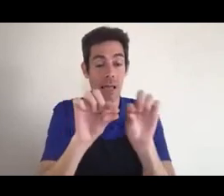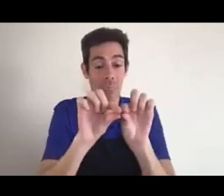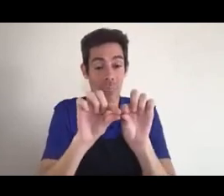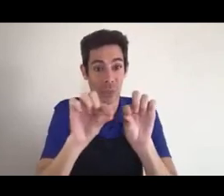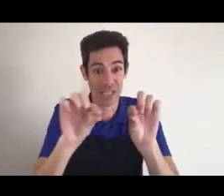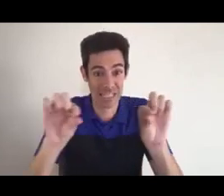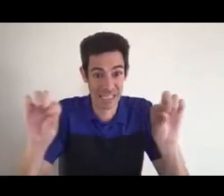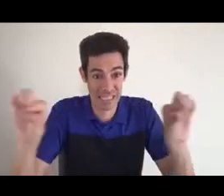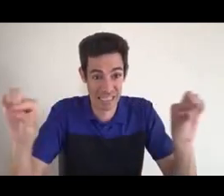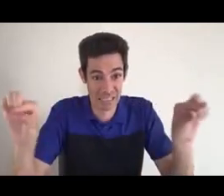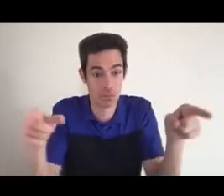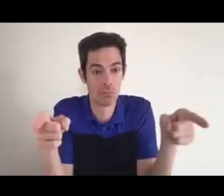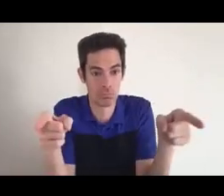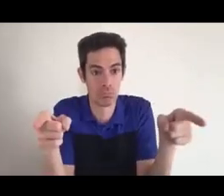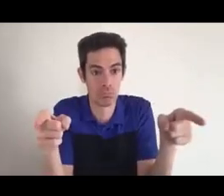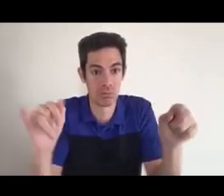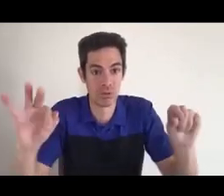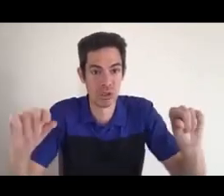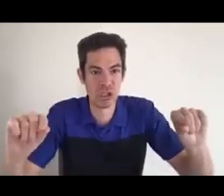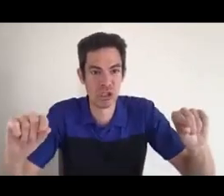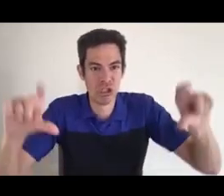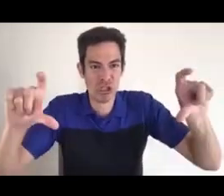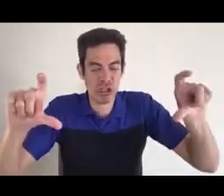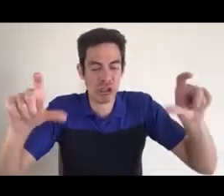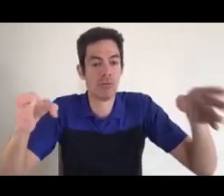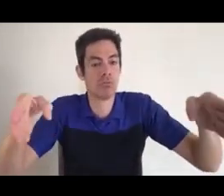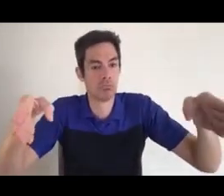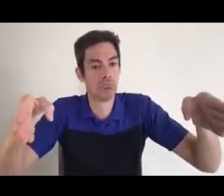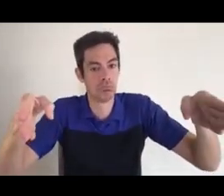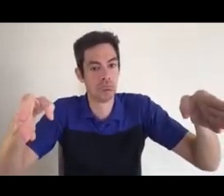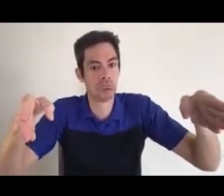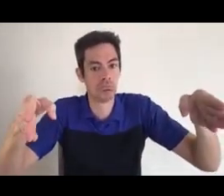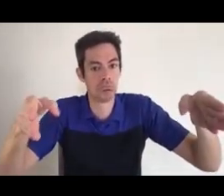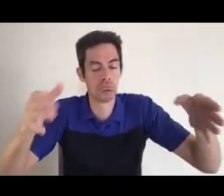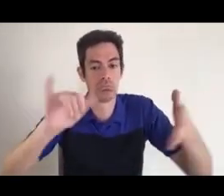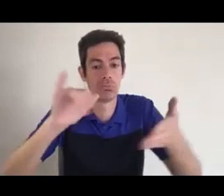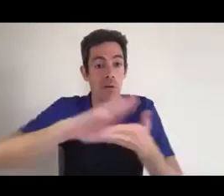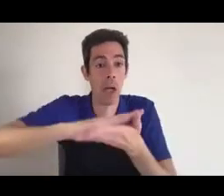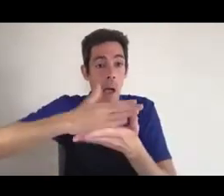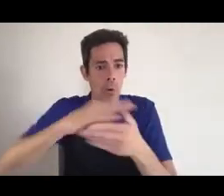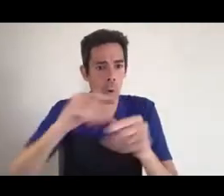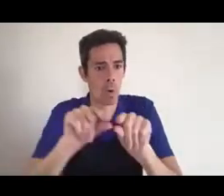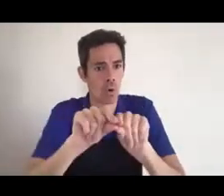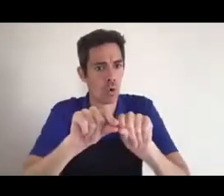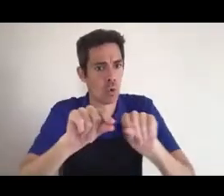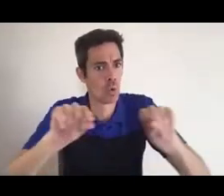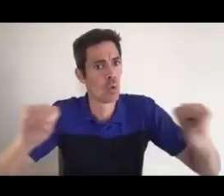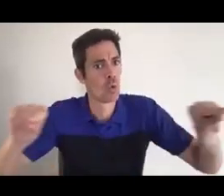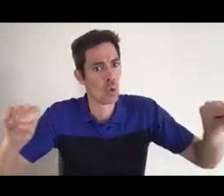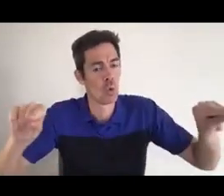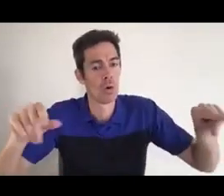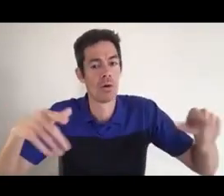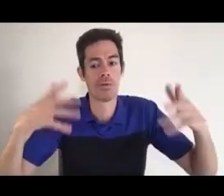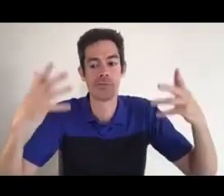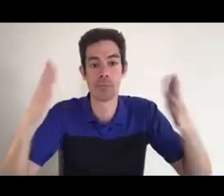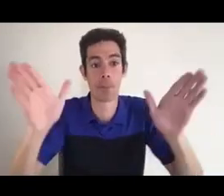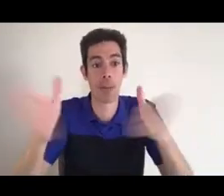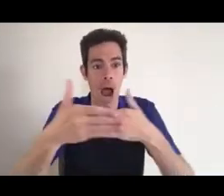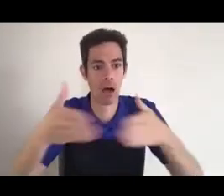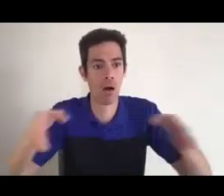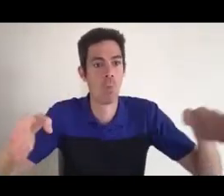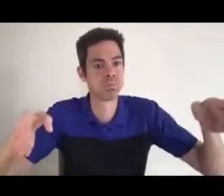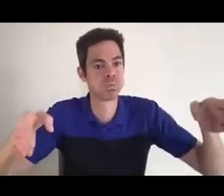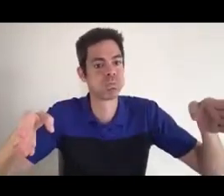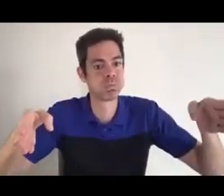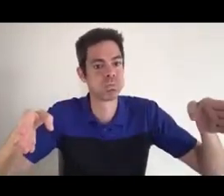teach that if it's really thin, it can be like this, and if it's really thick, you can use the B hand